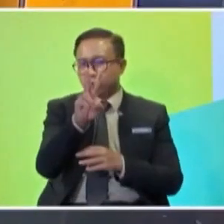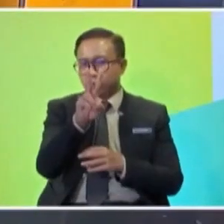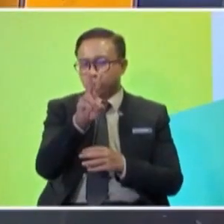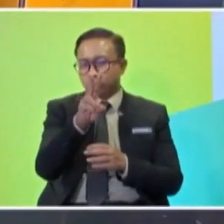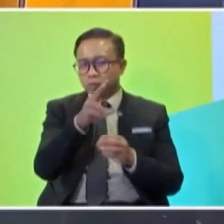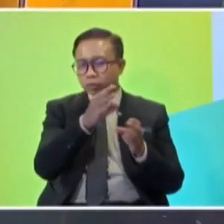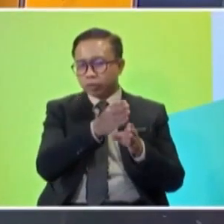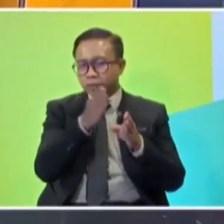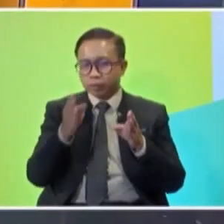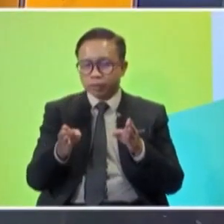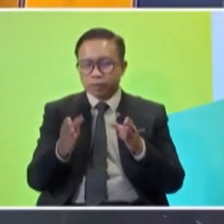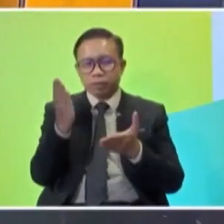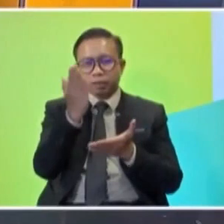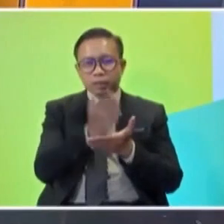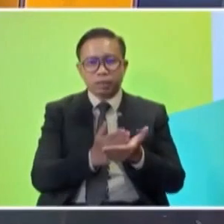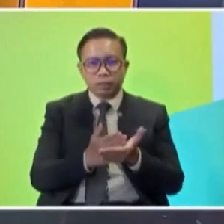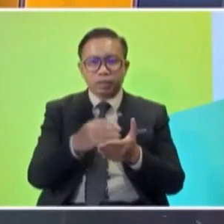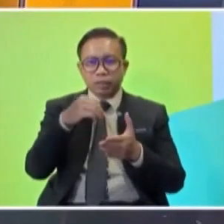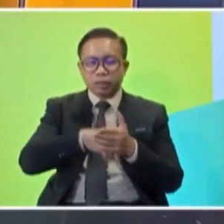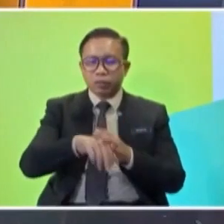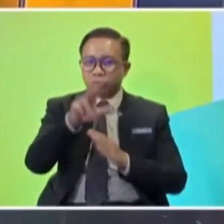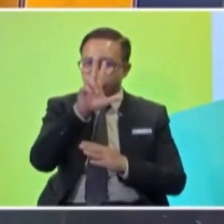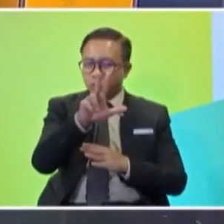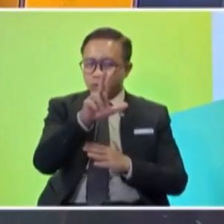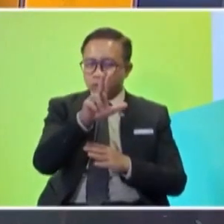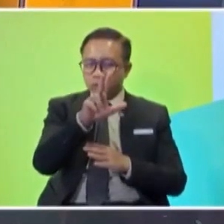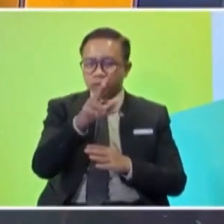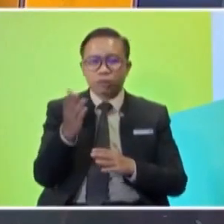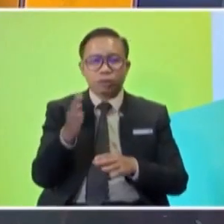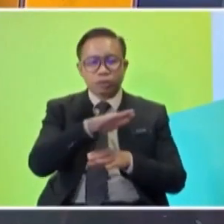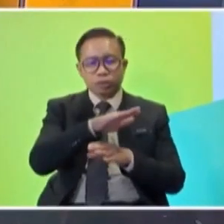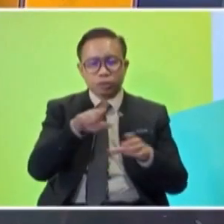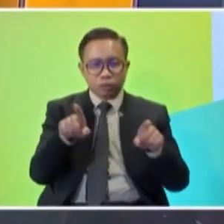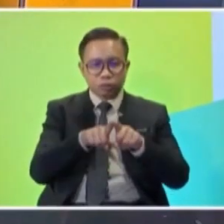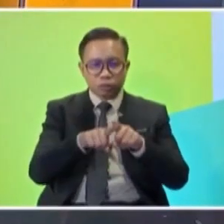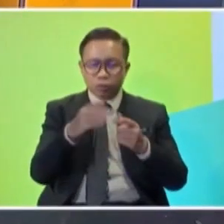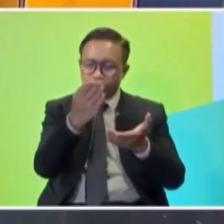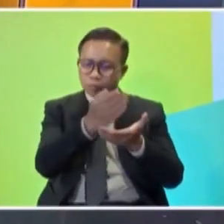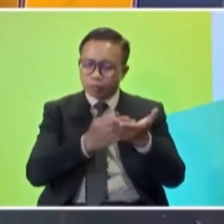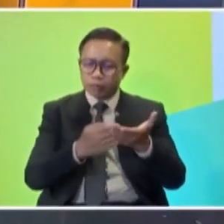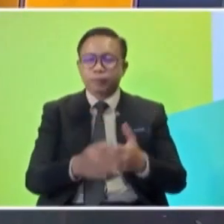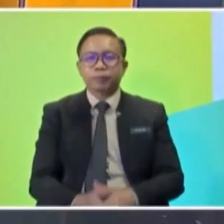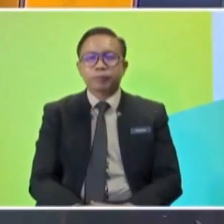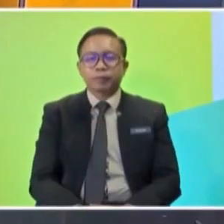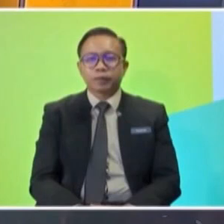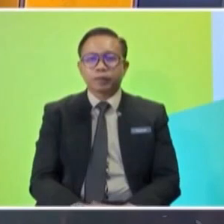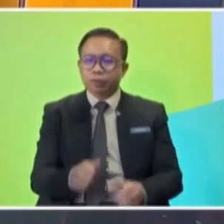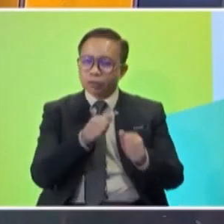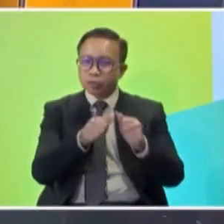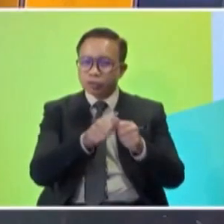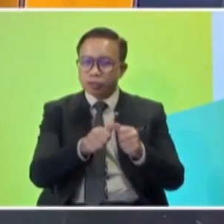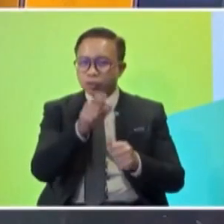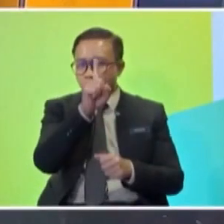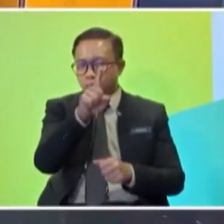neighbors, you have to cut the cake into 3 equal part. 1 whole, you have to cut into 3 equal part. So each of the part will